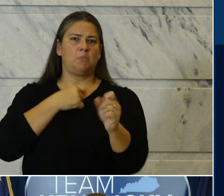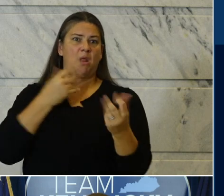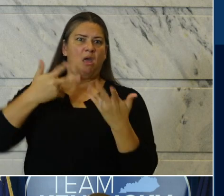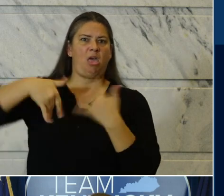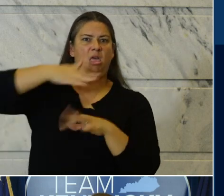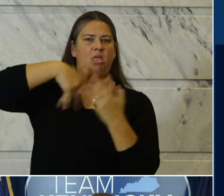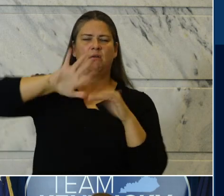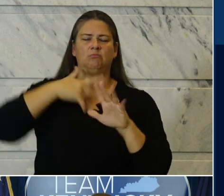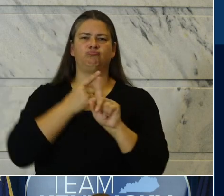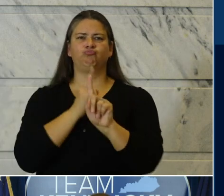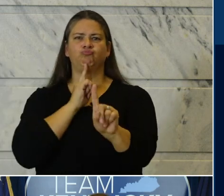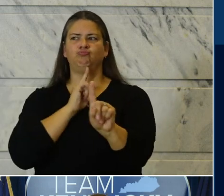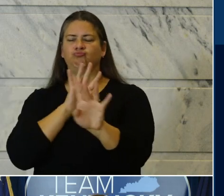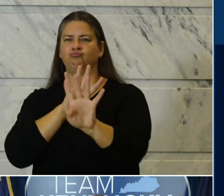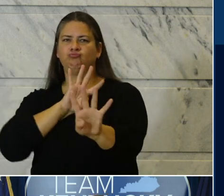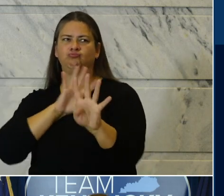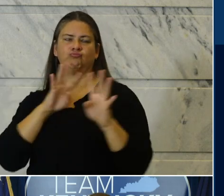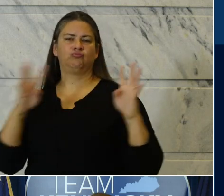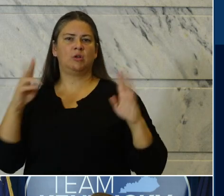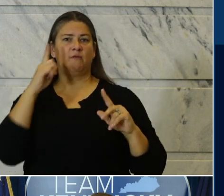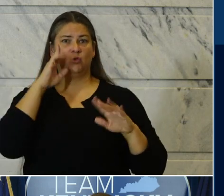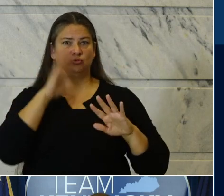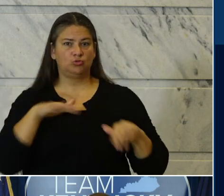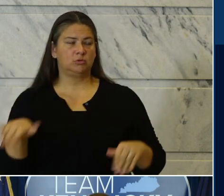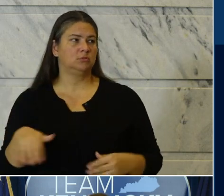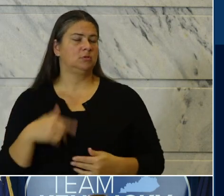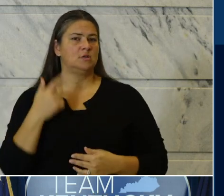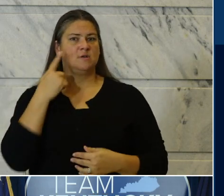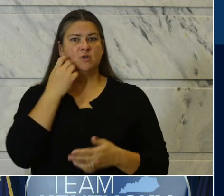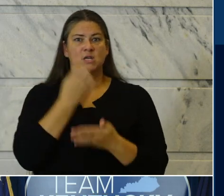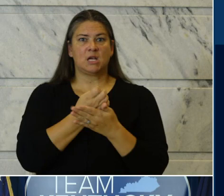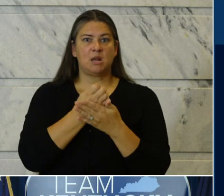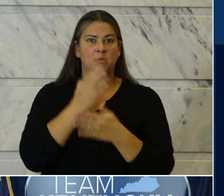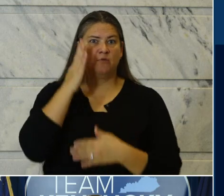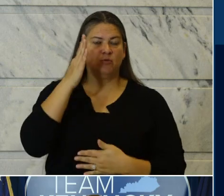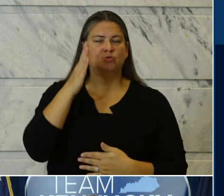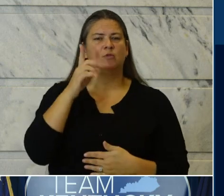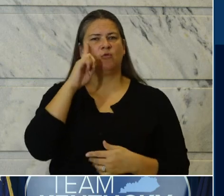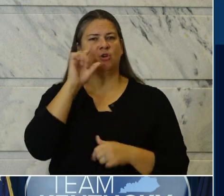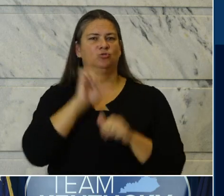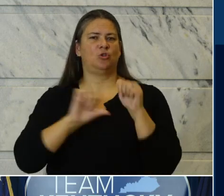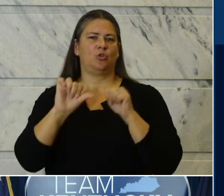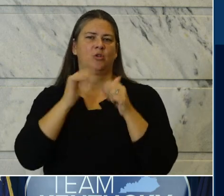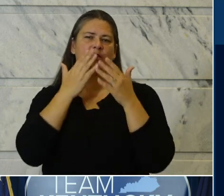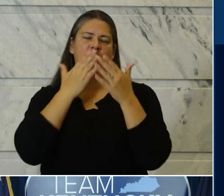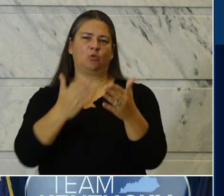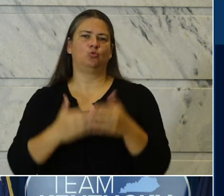living for our economic future, we're living for each other. Let's do it right. Thank y'all.